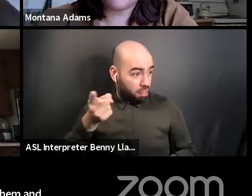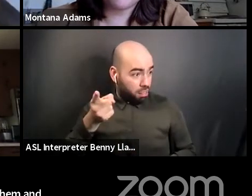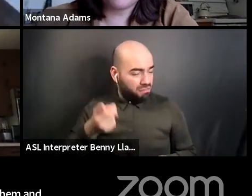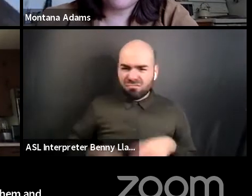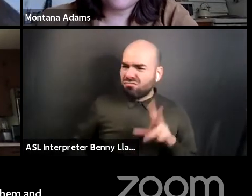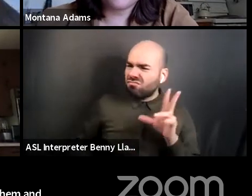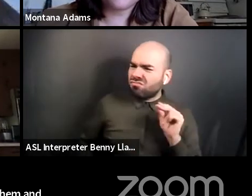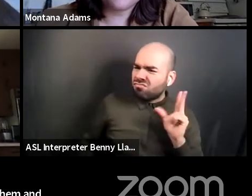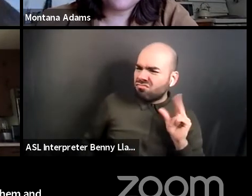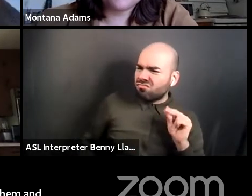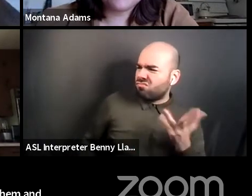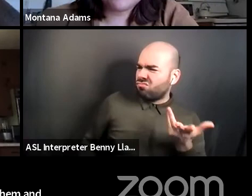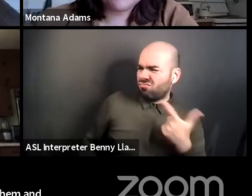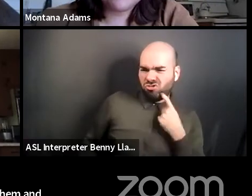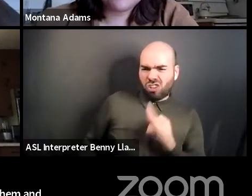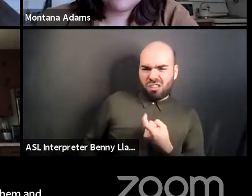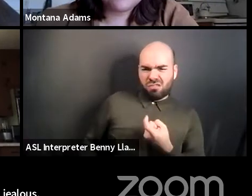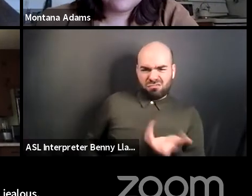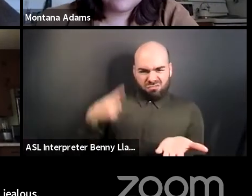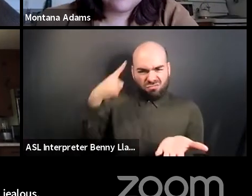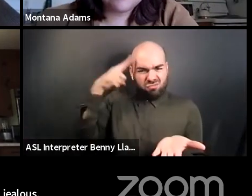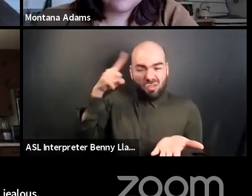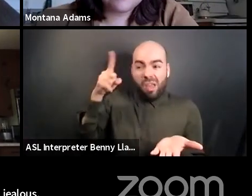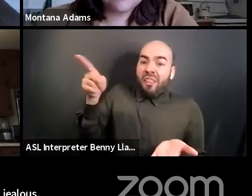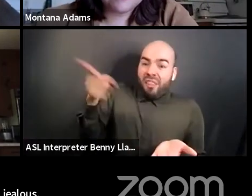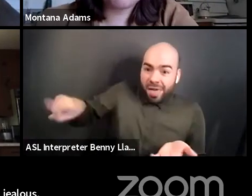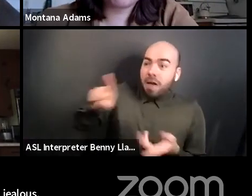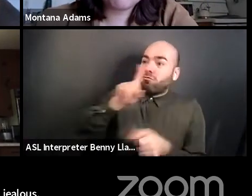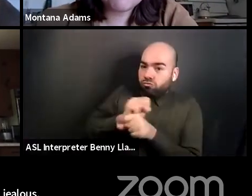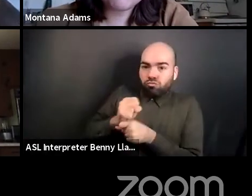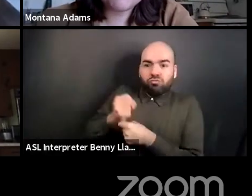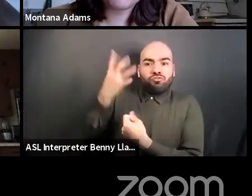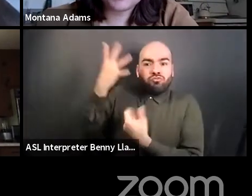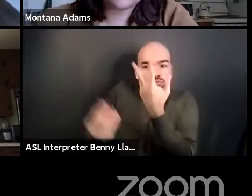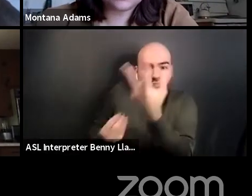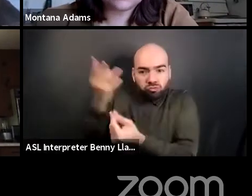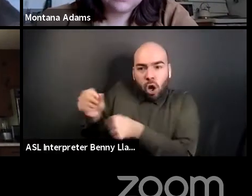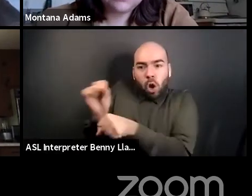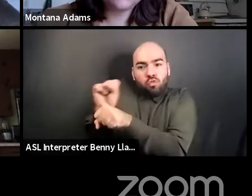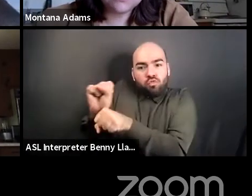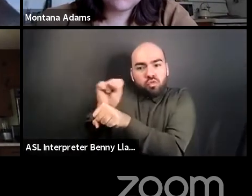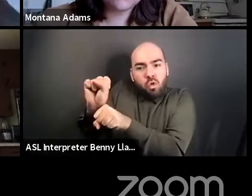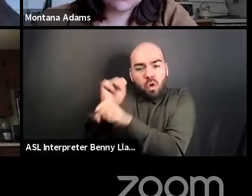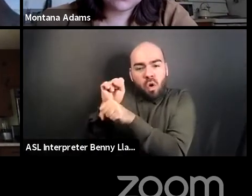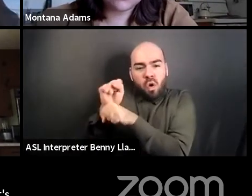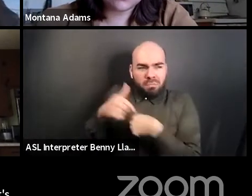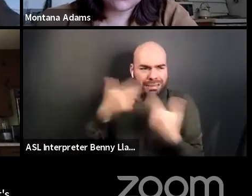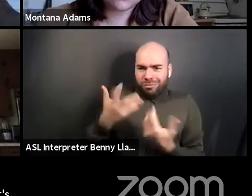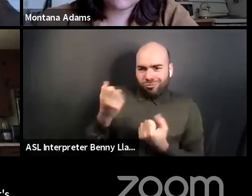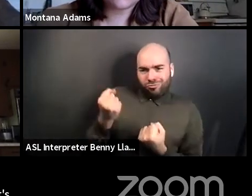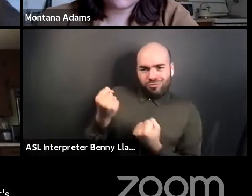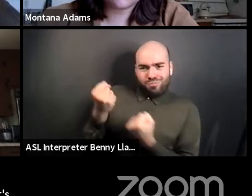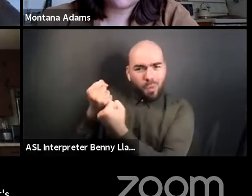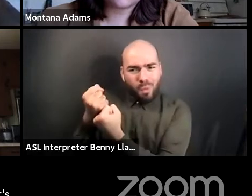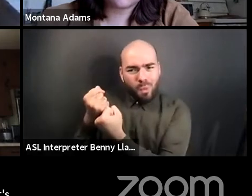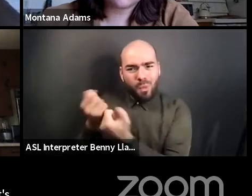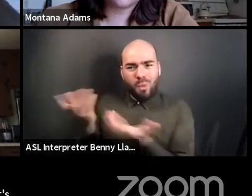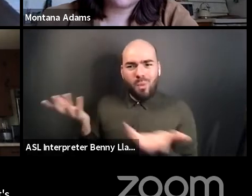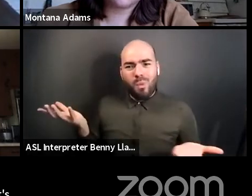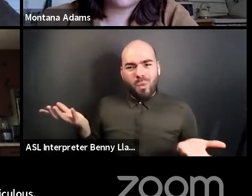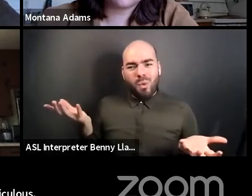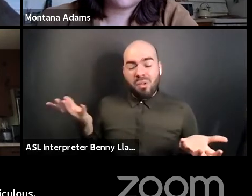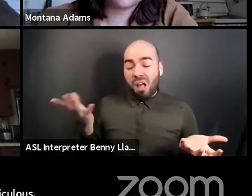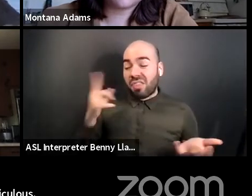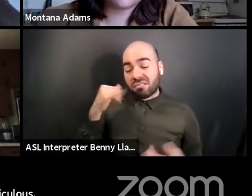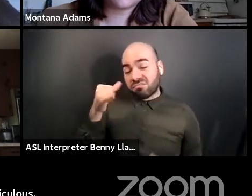not jealous. They're out there doing the work. I'm here to support them. And it's just, it's ridiculous. And so I